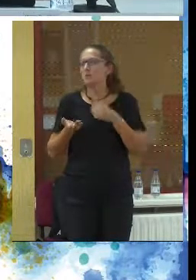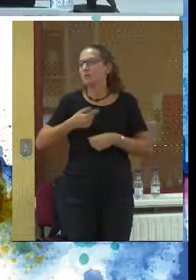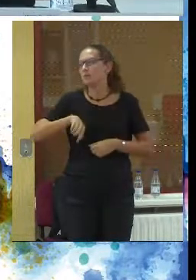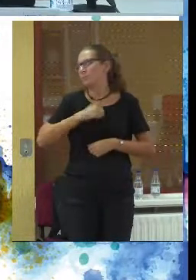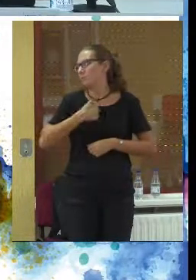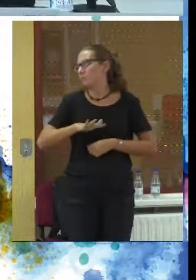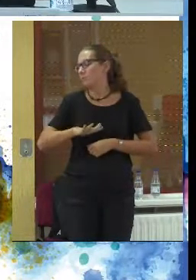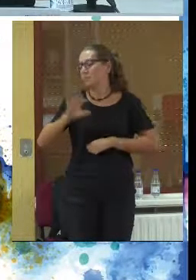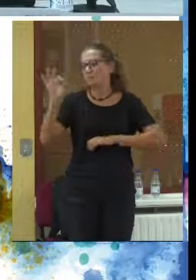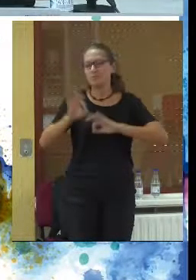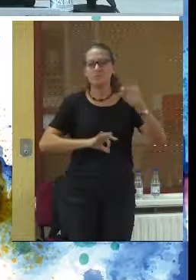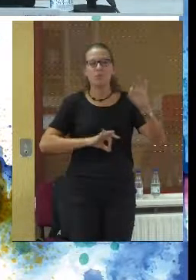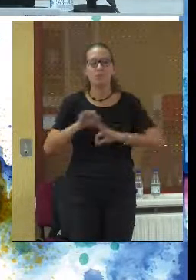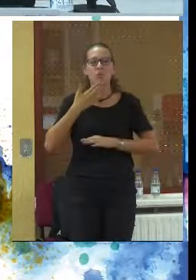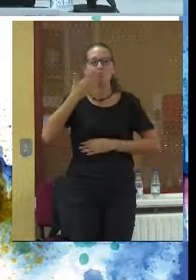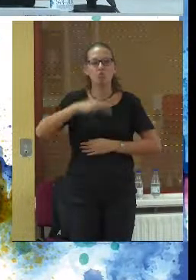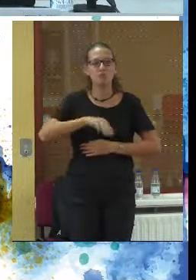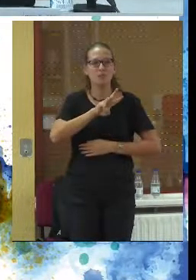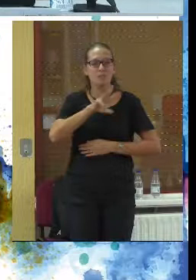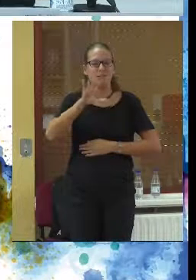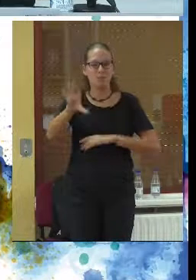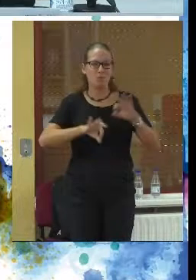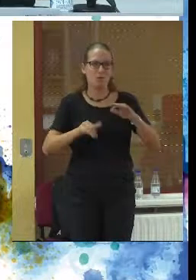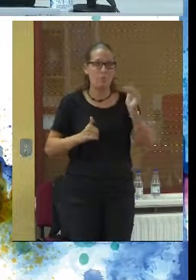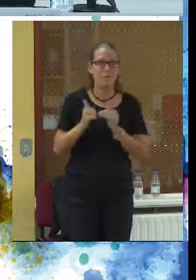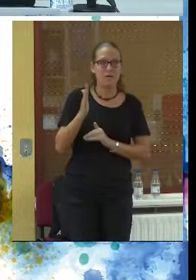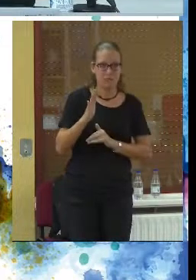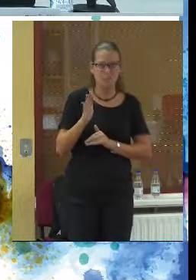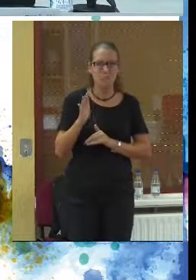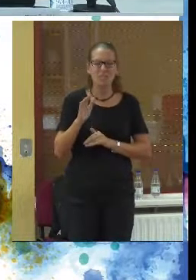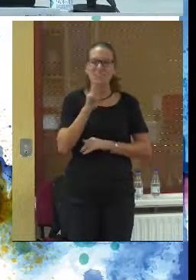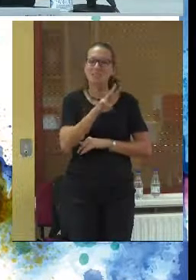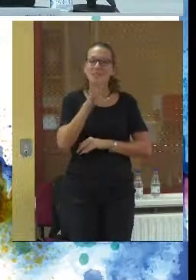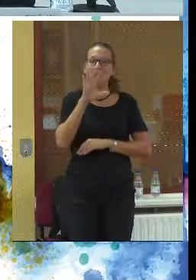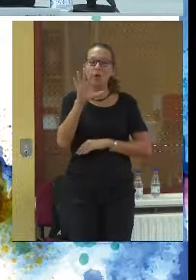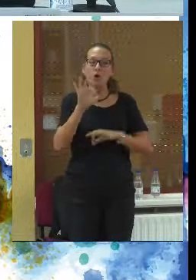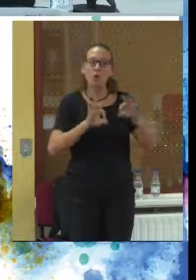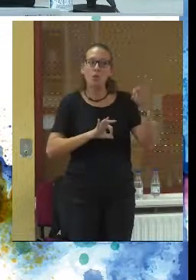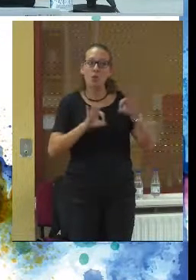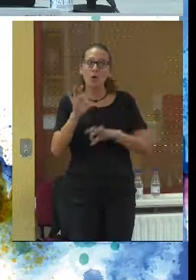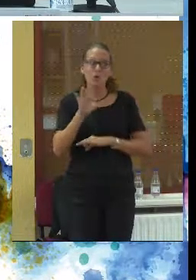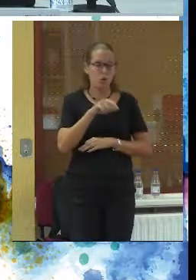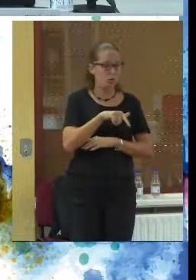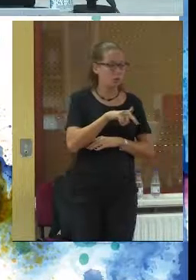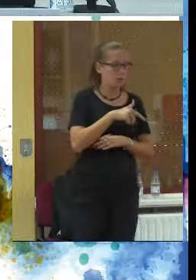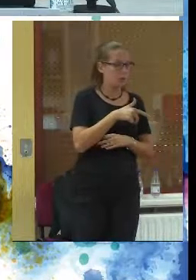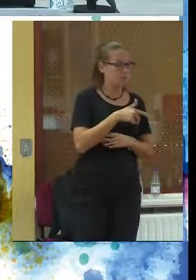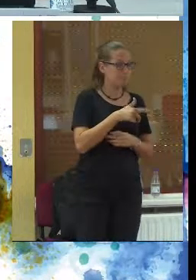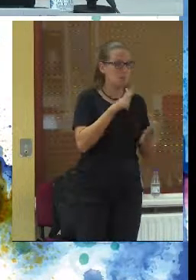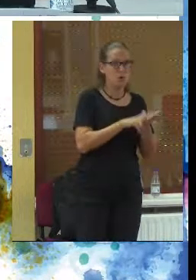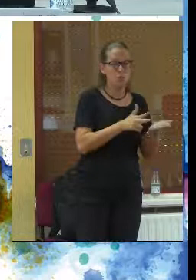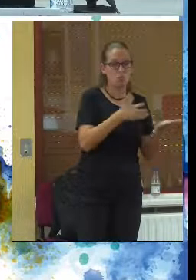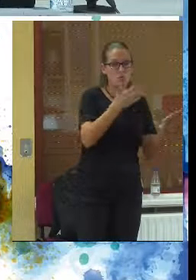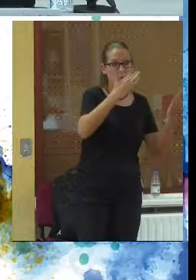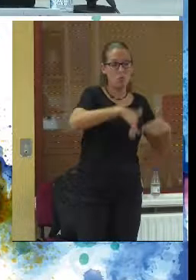app is that we've increased by 35% the number of employees that are